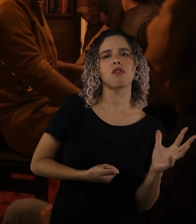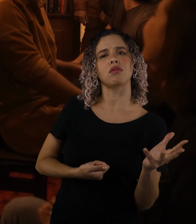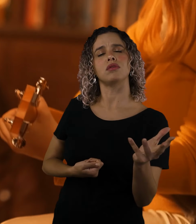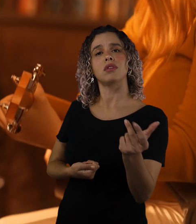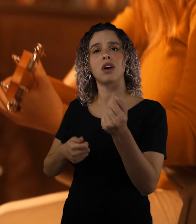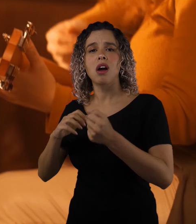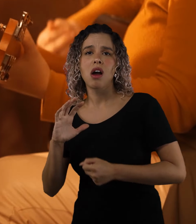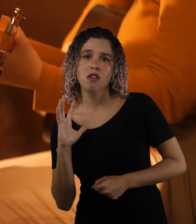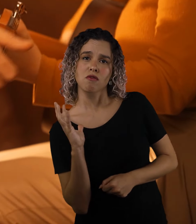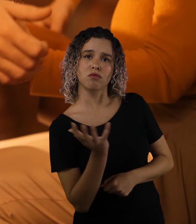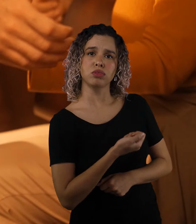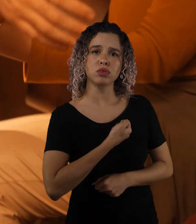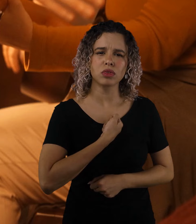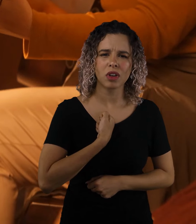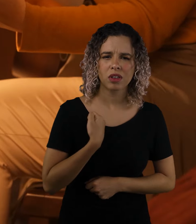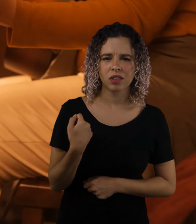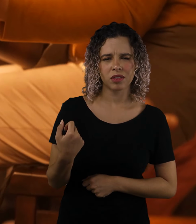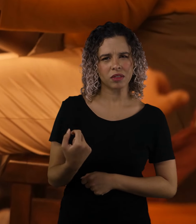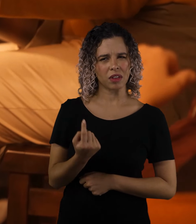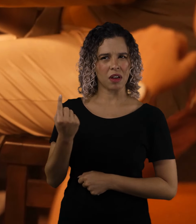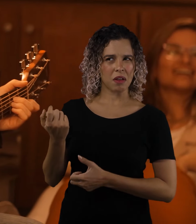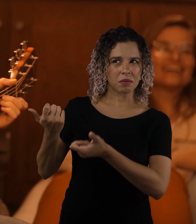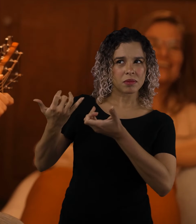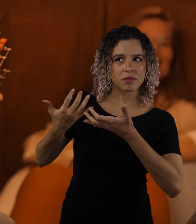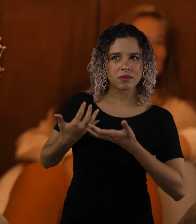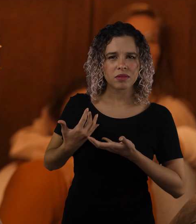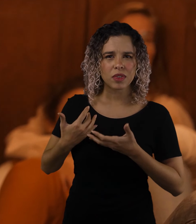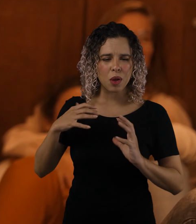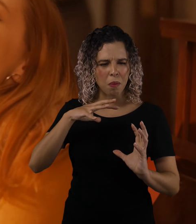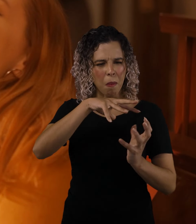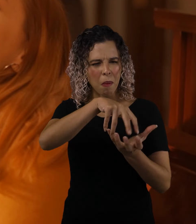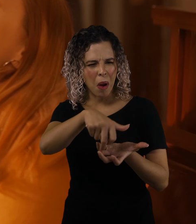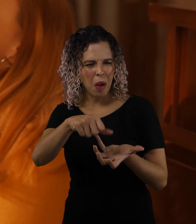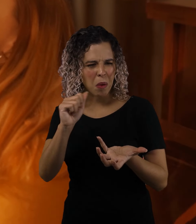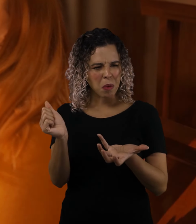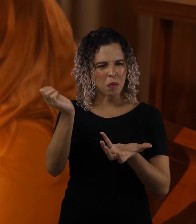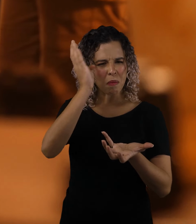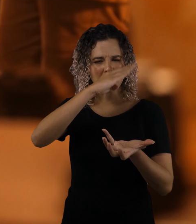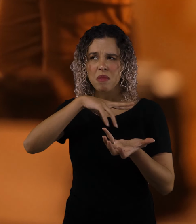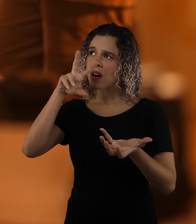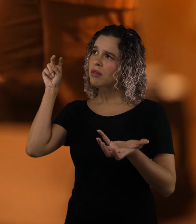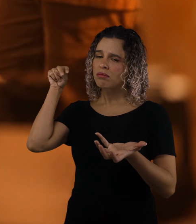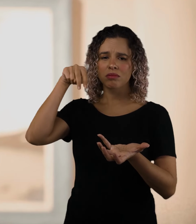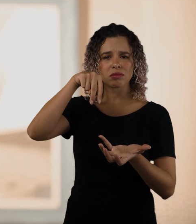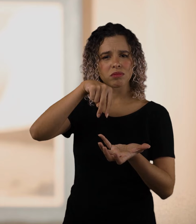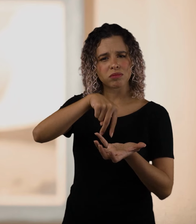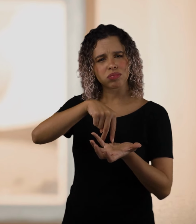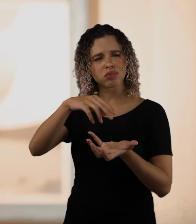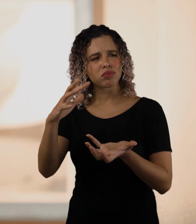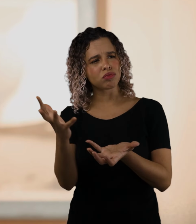race. Cantamos em roda. Said he came to save the world from